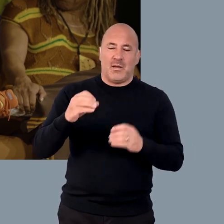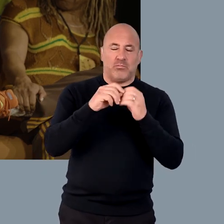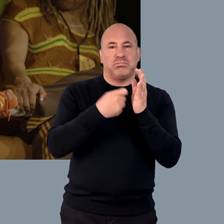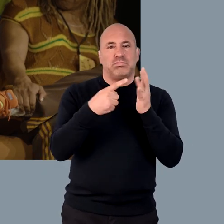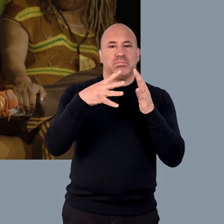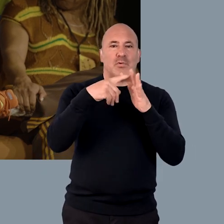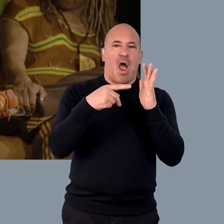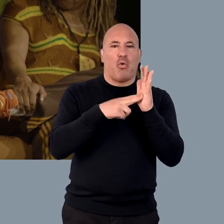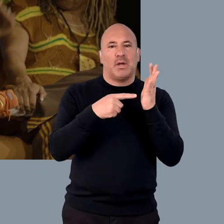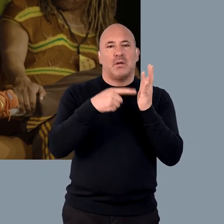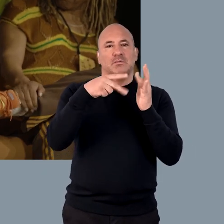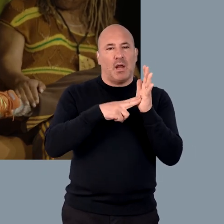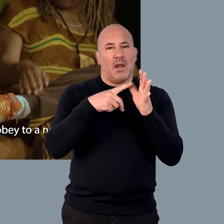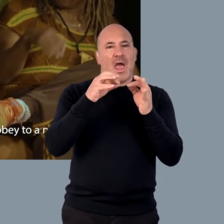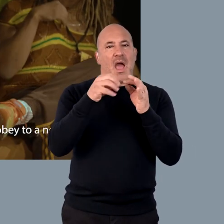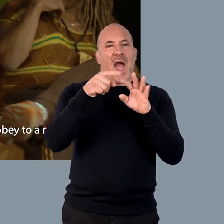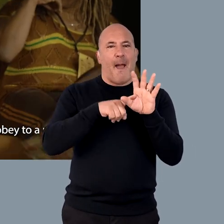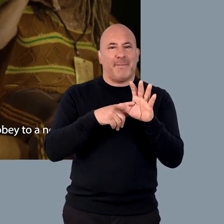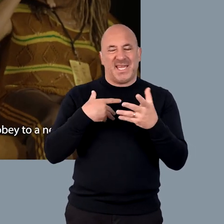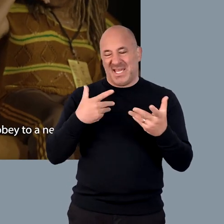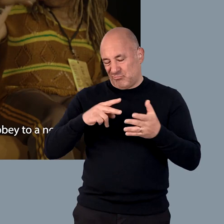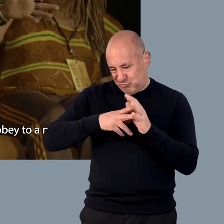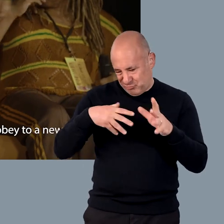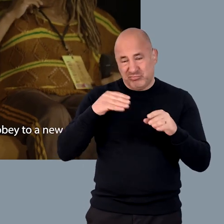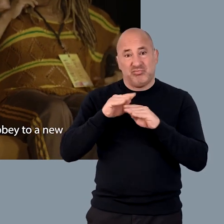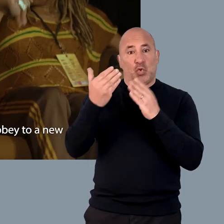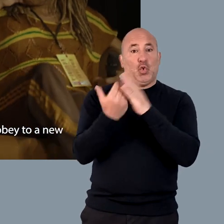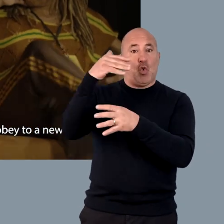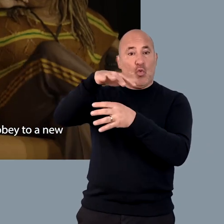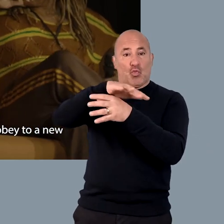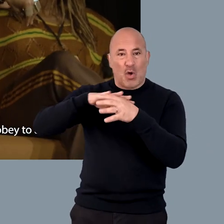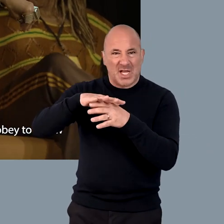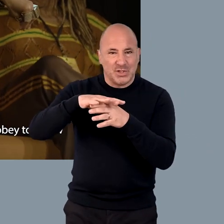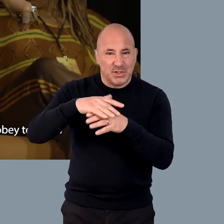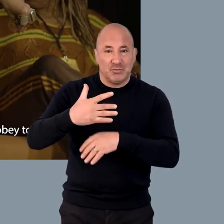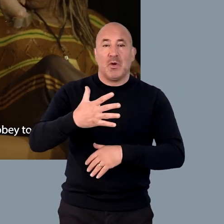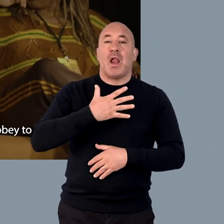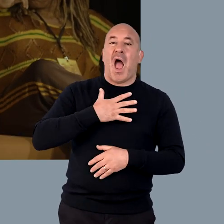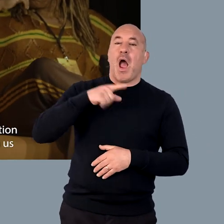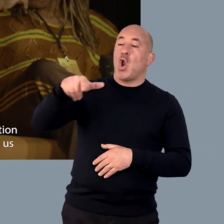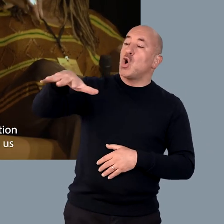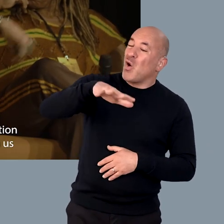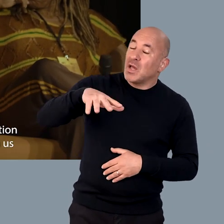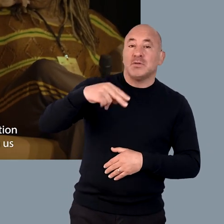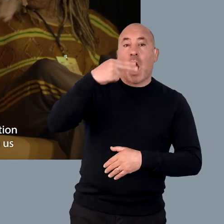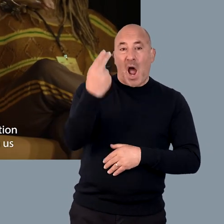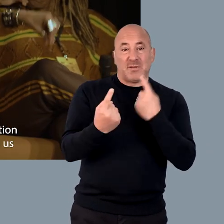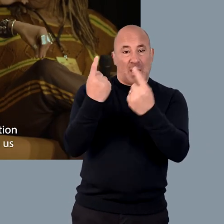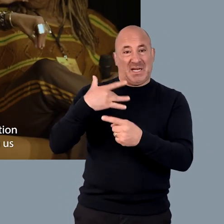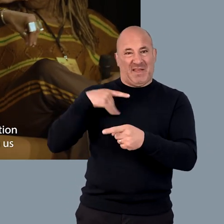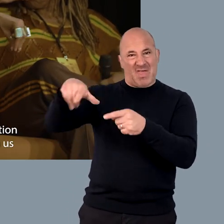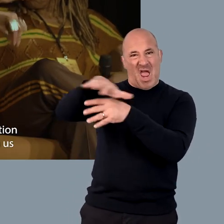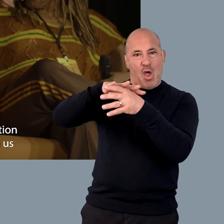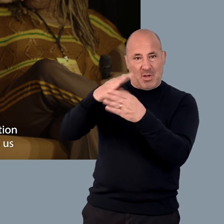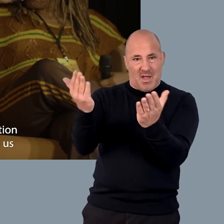because otherwise It would people I knew that if you know, we would go to it would take brownson abbey to a new to a new location We like to work with artists